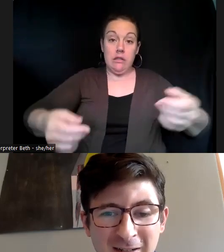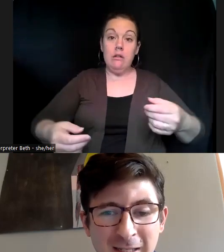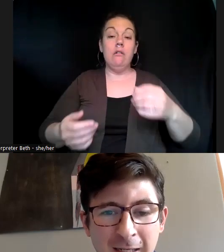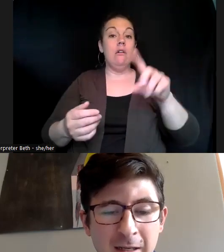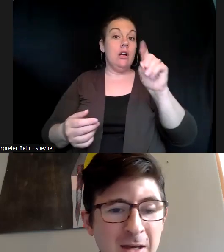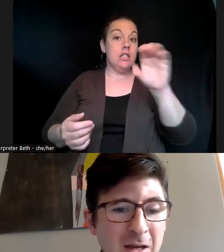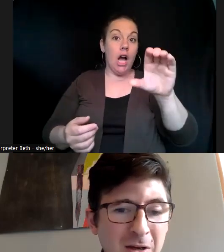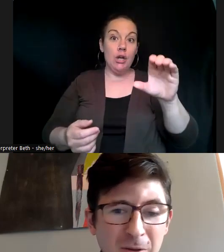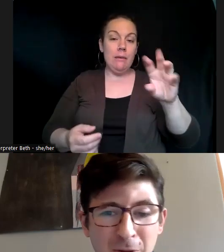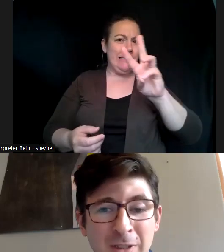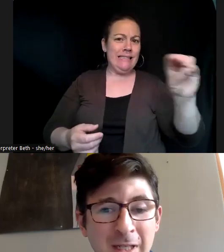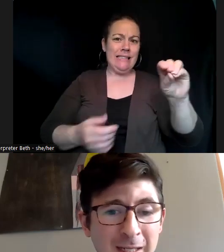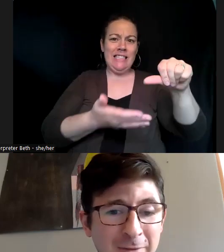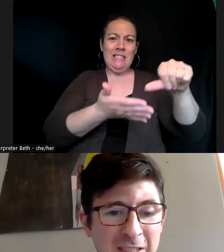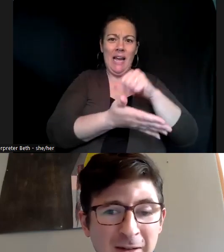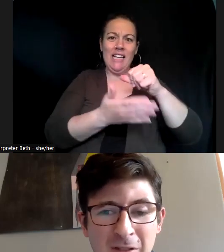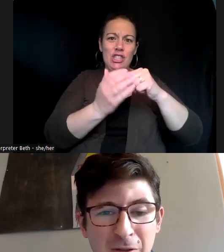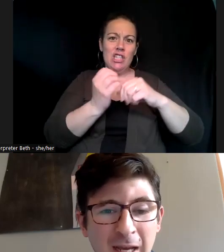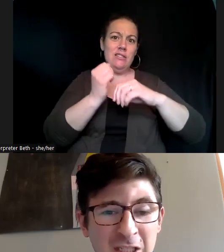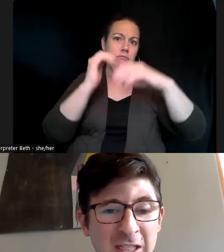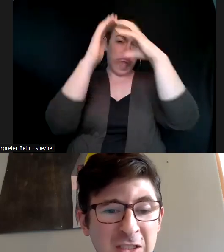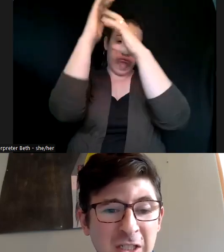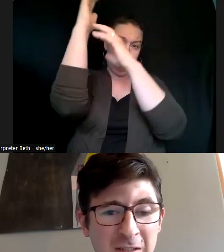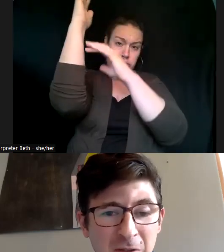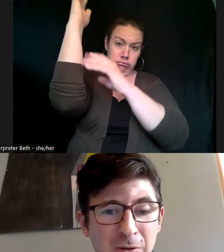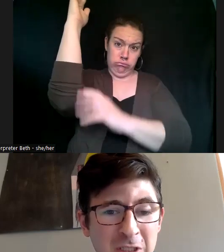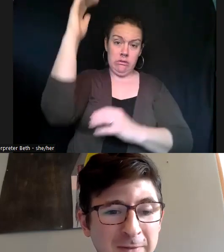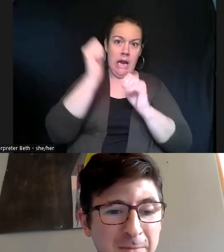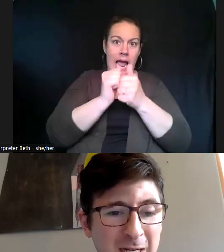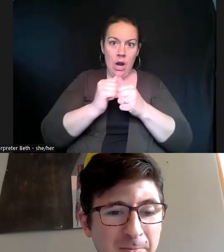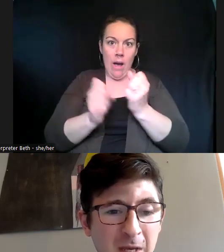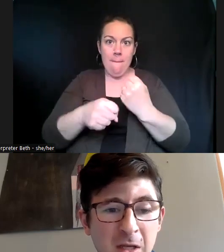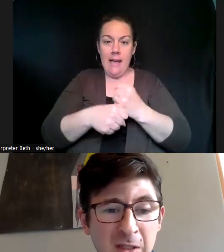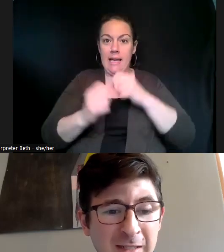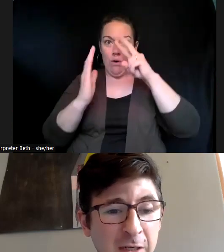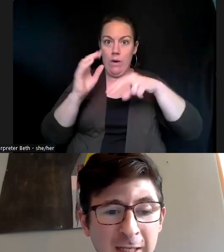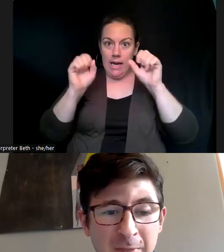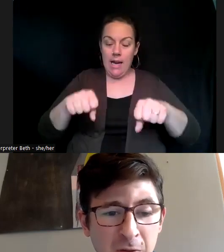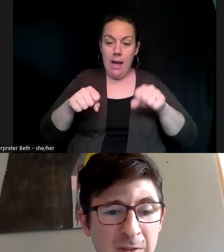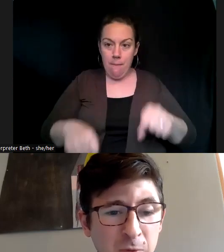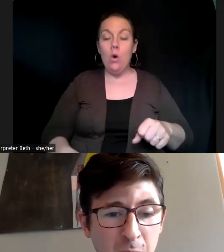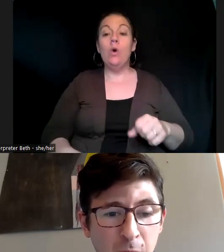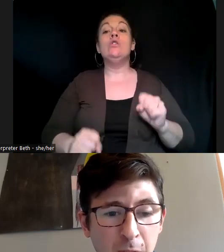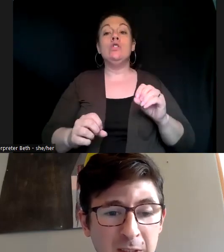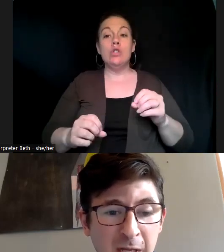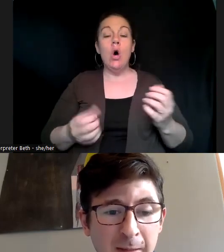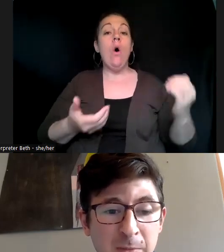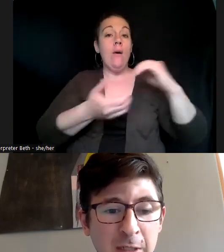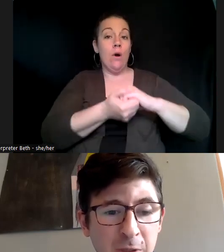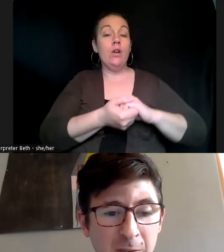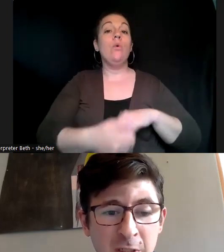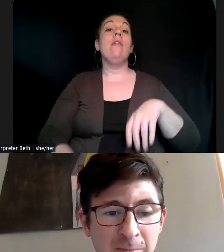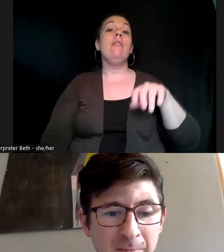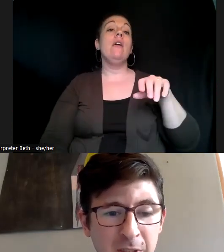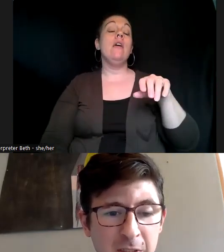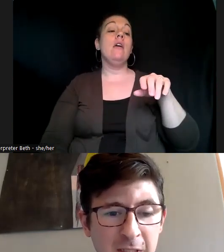take that all in. Early on, I reached out to Education Justice Coalition of Vermont because I know they had been doing some great work speaking